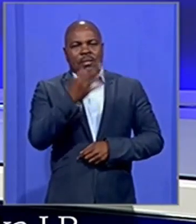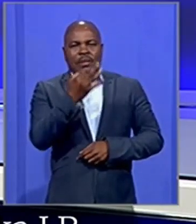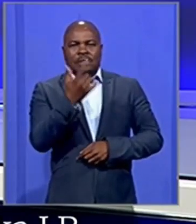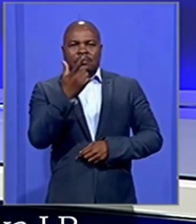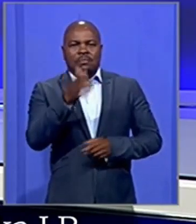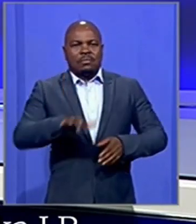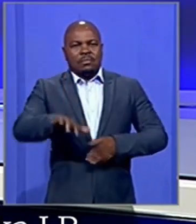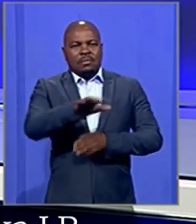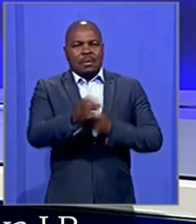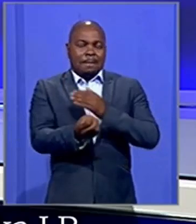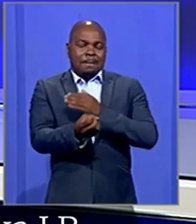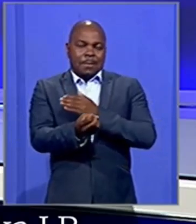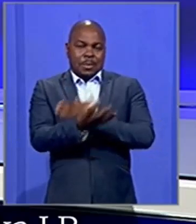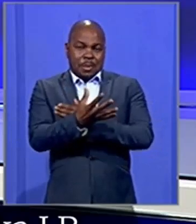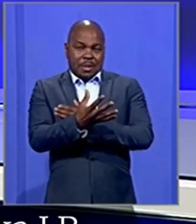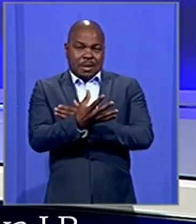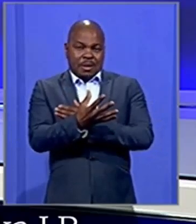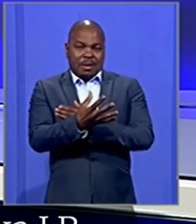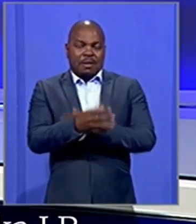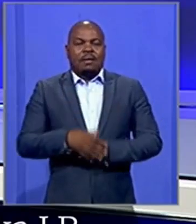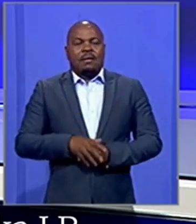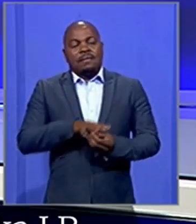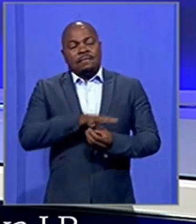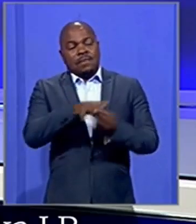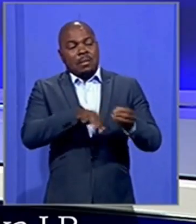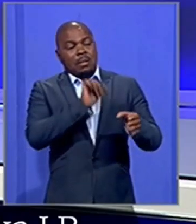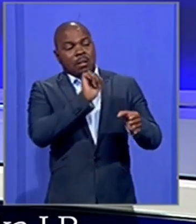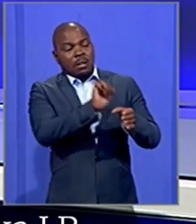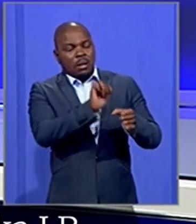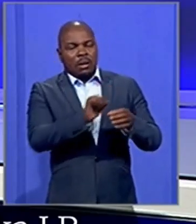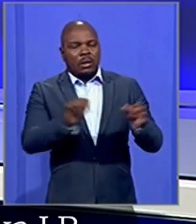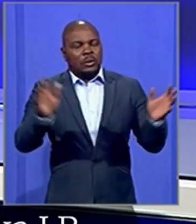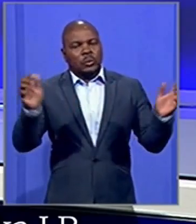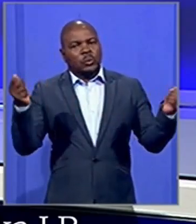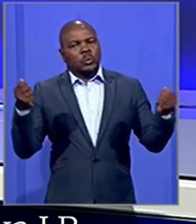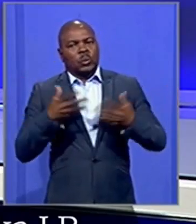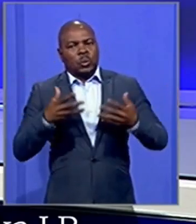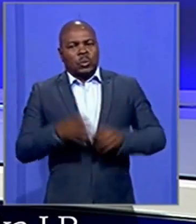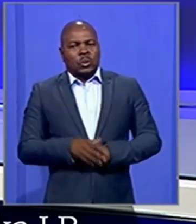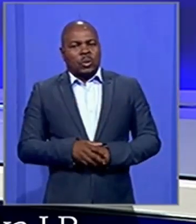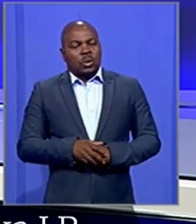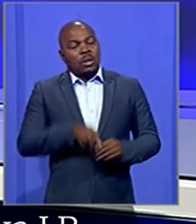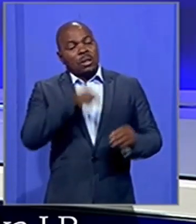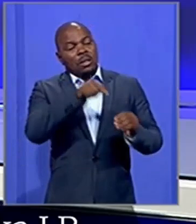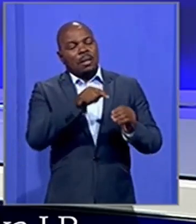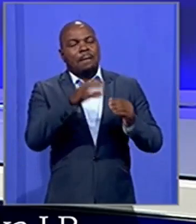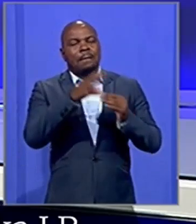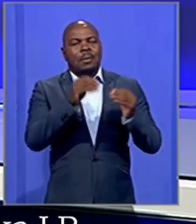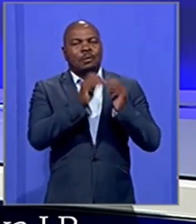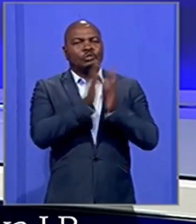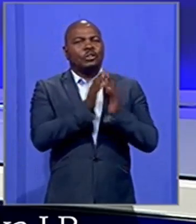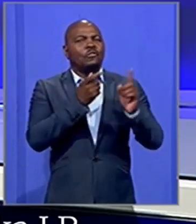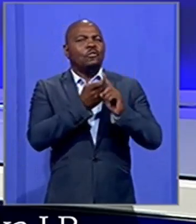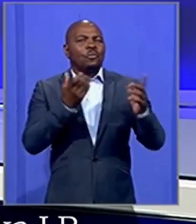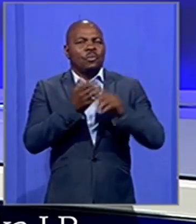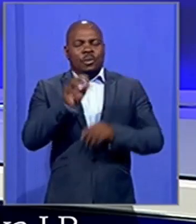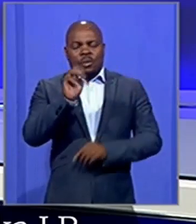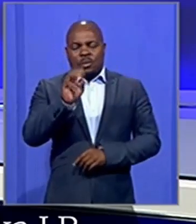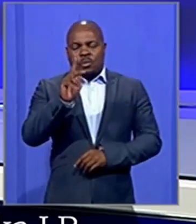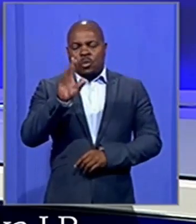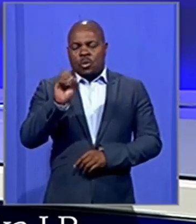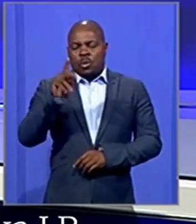ga Lydenburg le Sabi ka Mpumalanga ba sa garogile matswalo. Maloko ao a kereke a be a etswa Mokopane